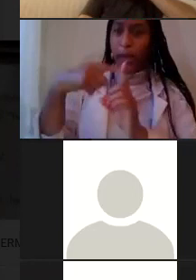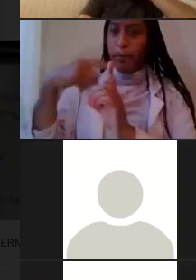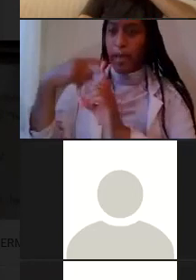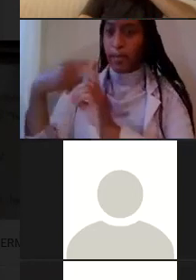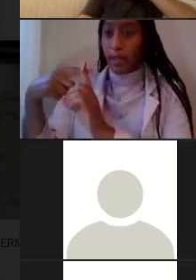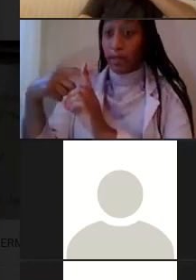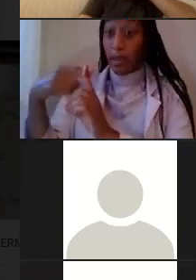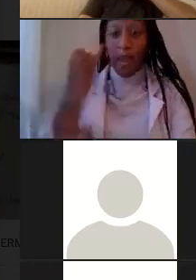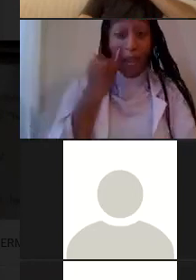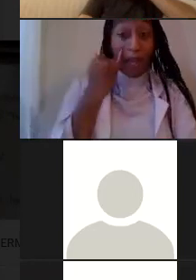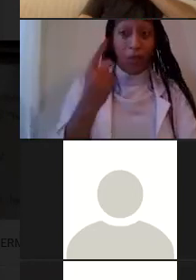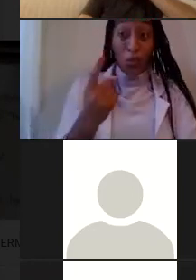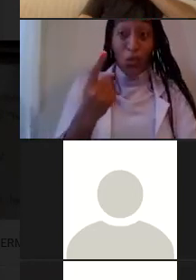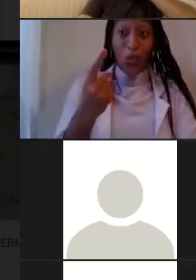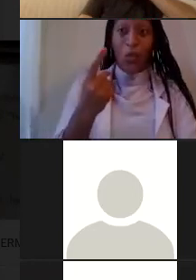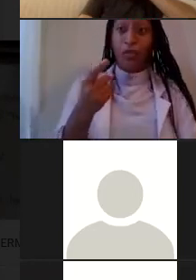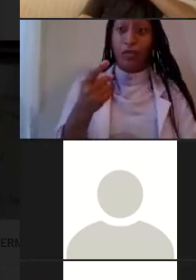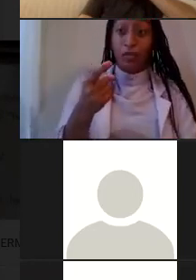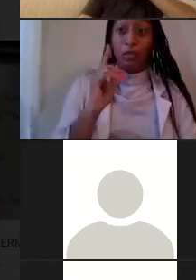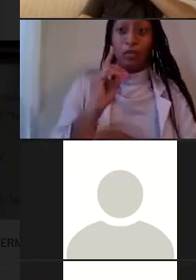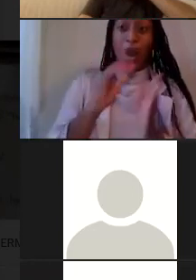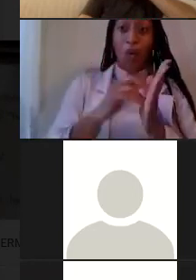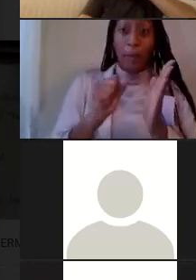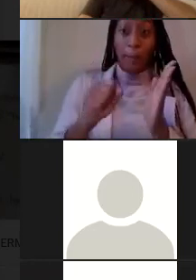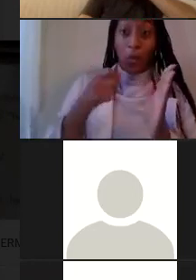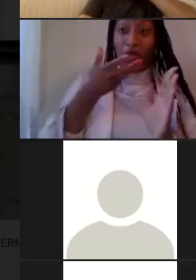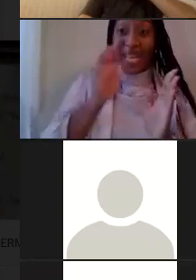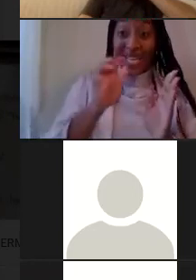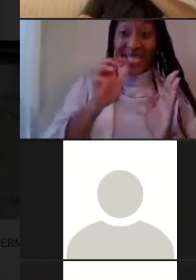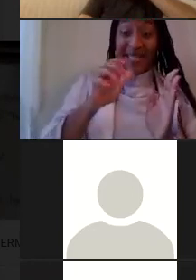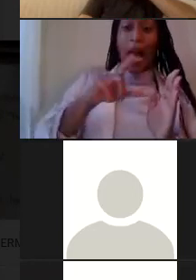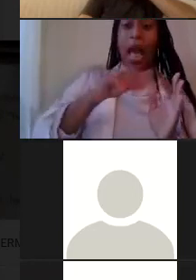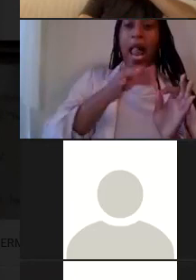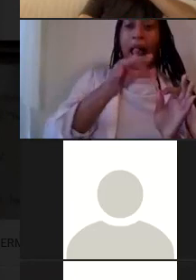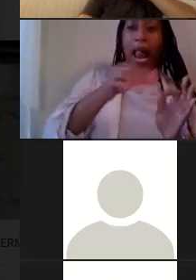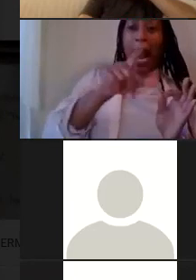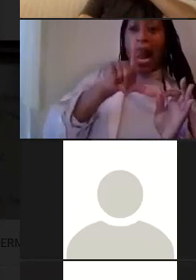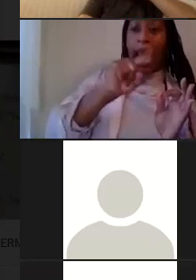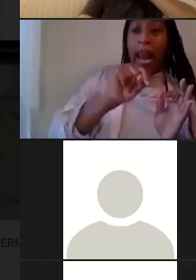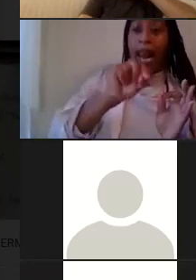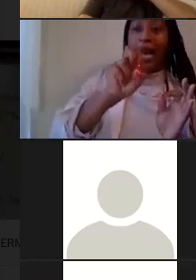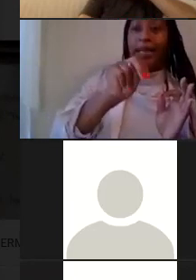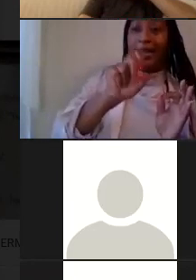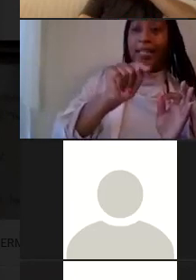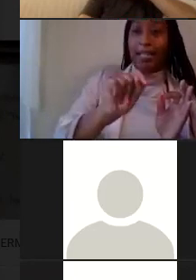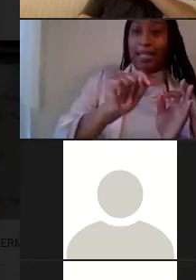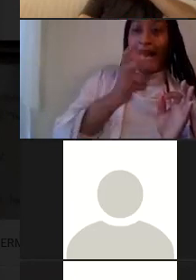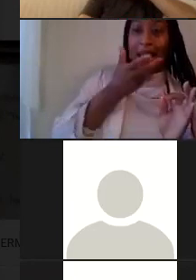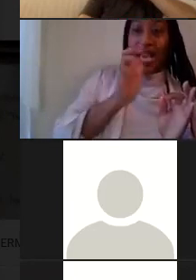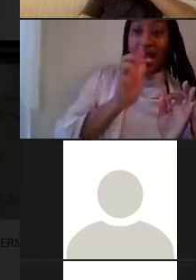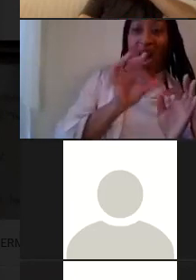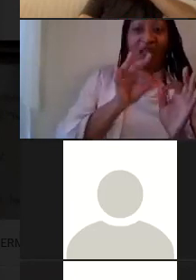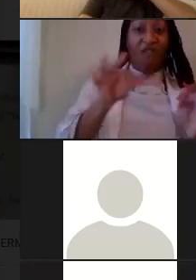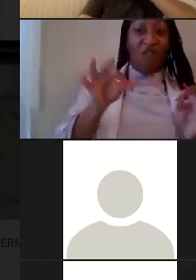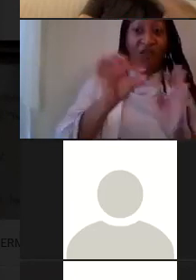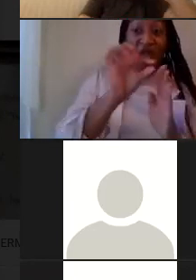heat, the latent heat formula does not come out negative on its own. You